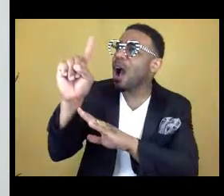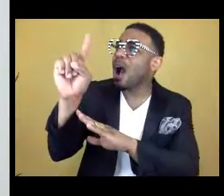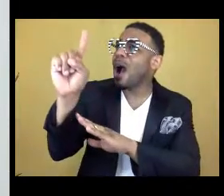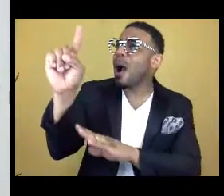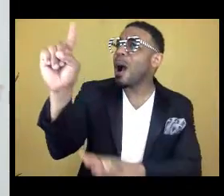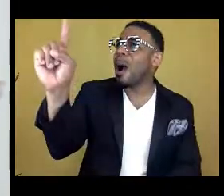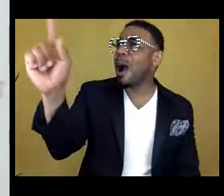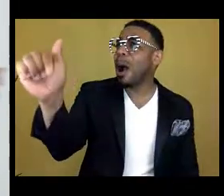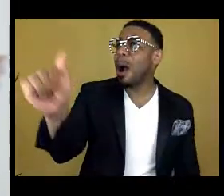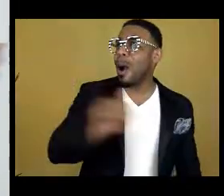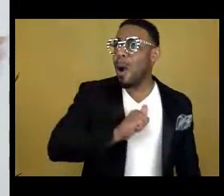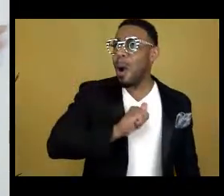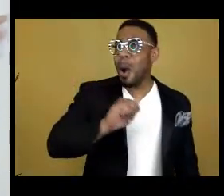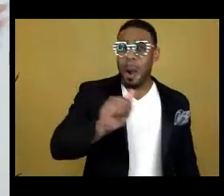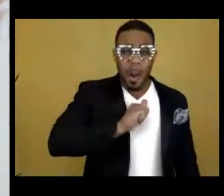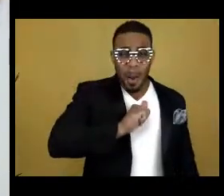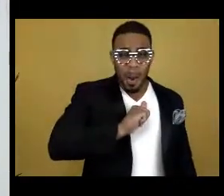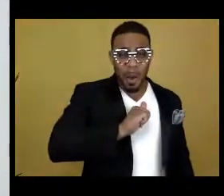on my